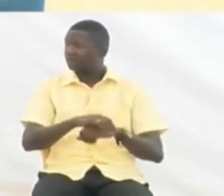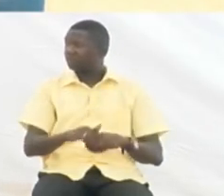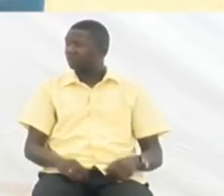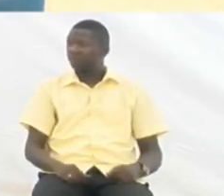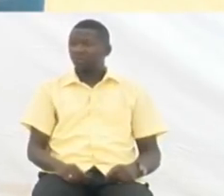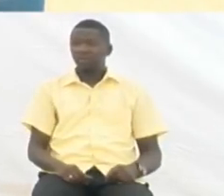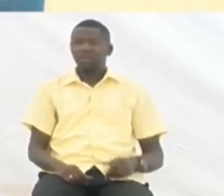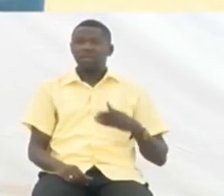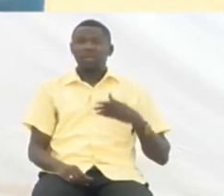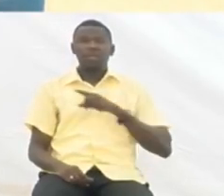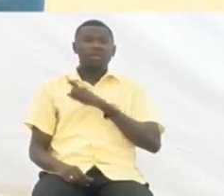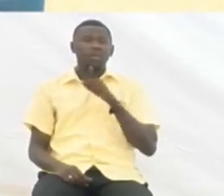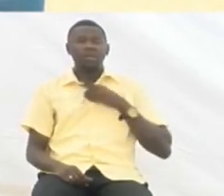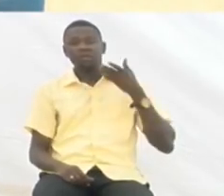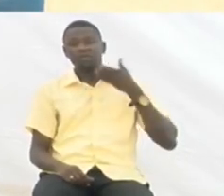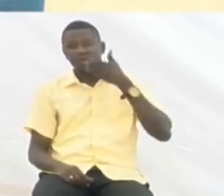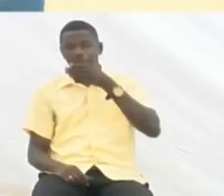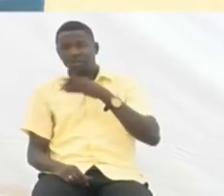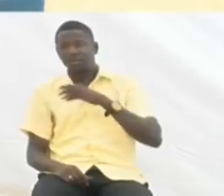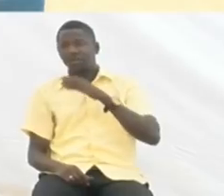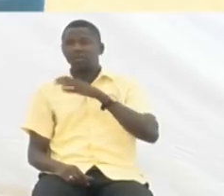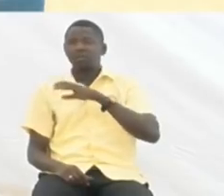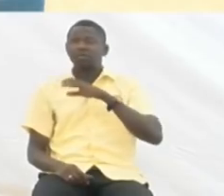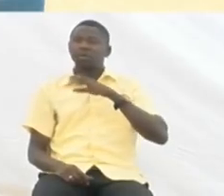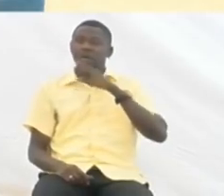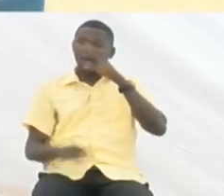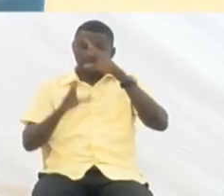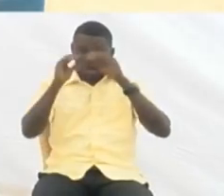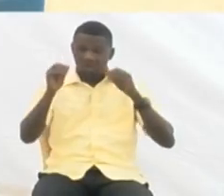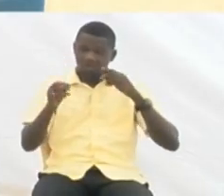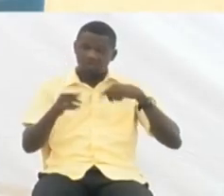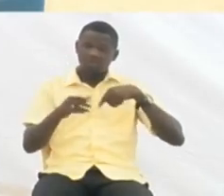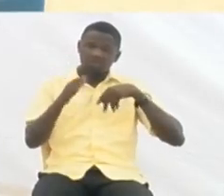kata cordal. They go from house to house.